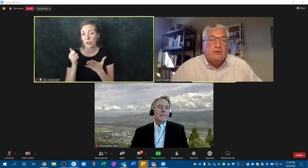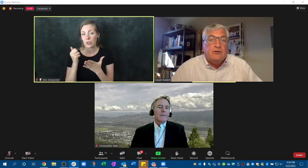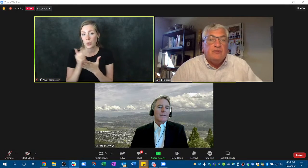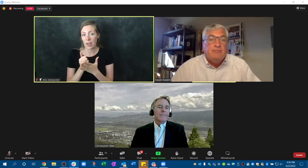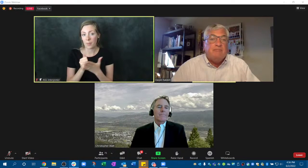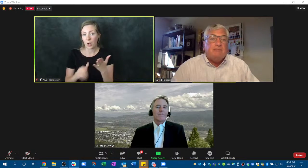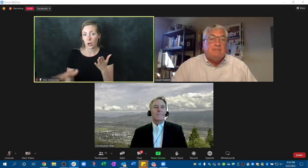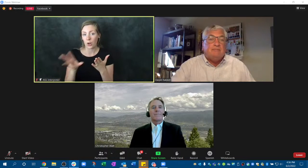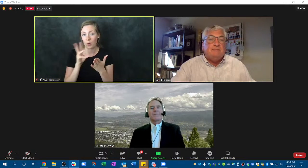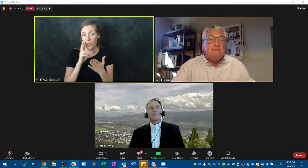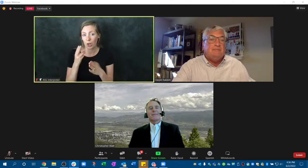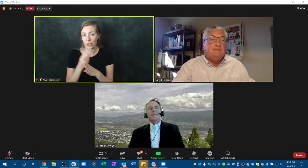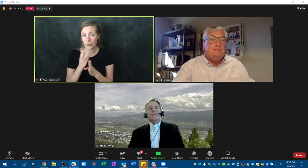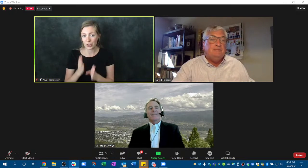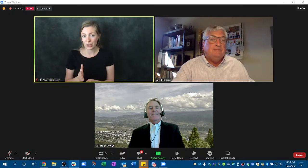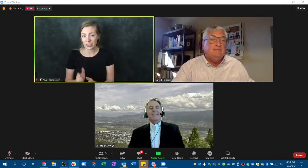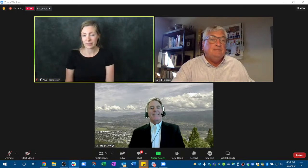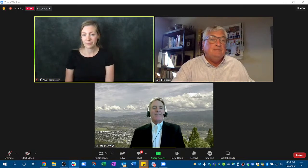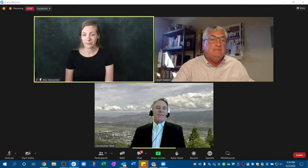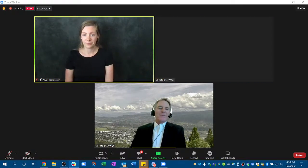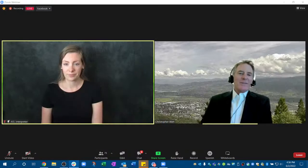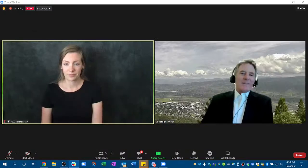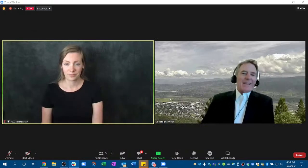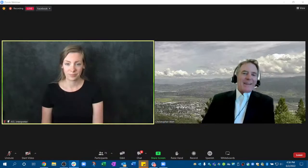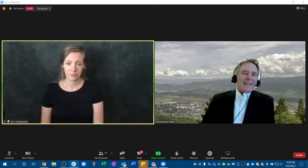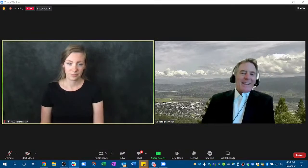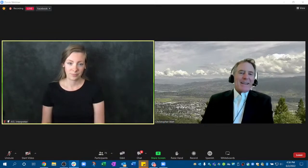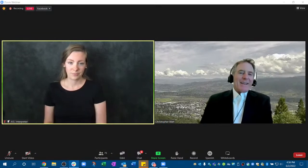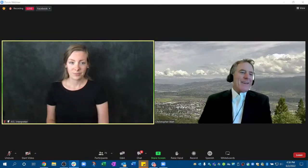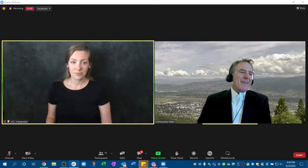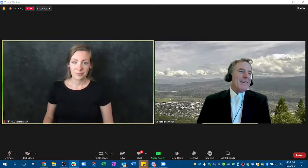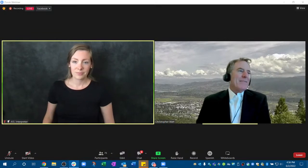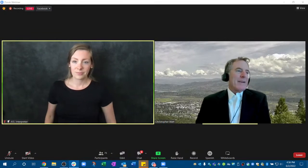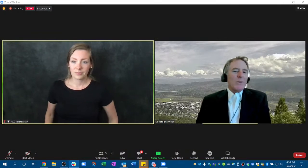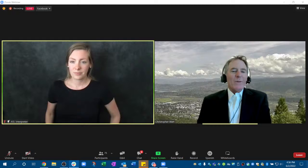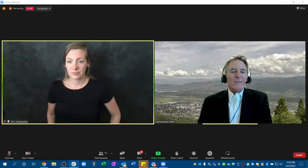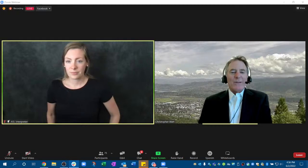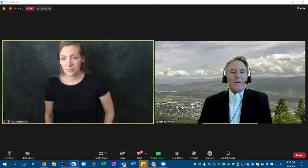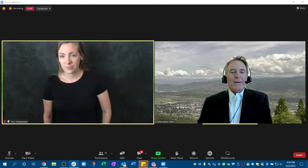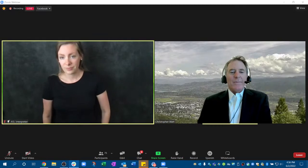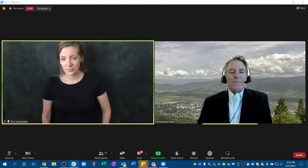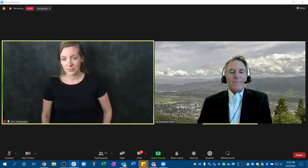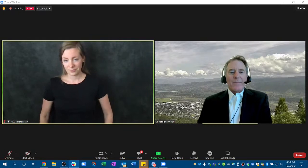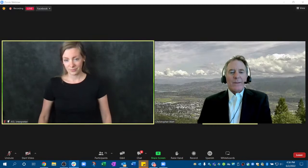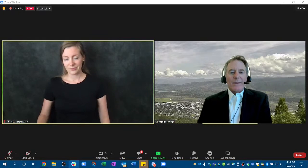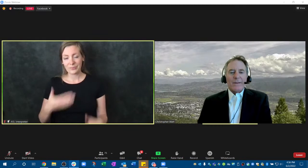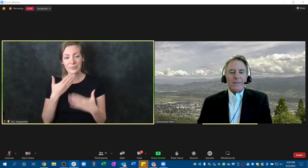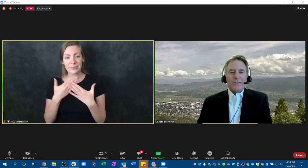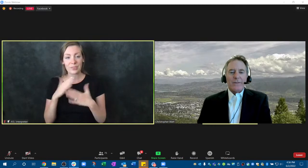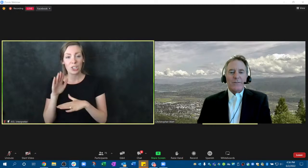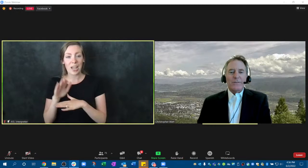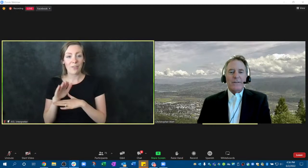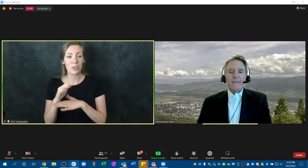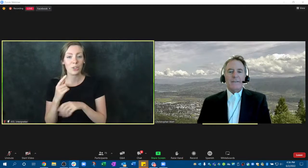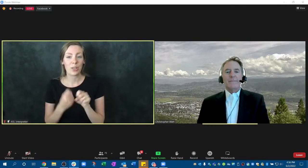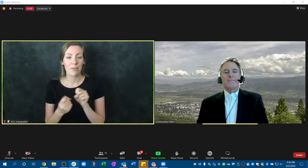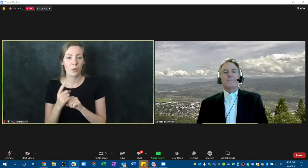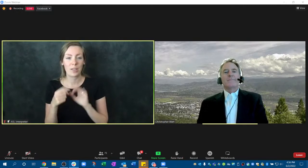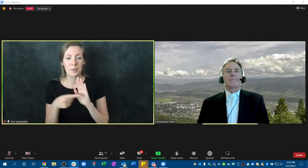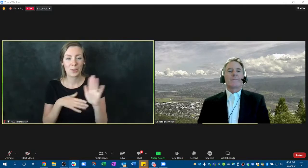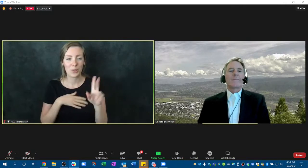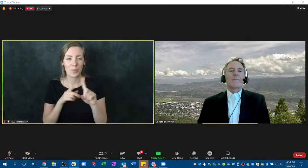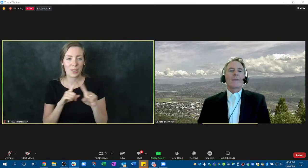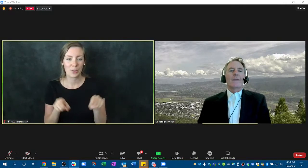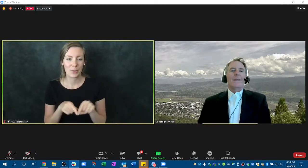de pozos y recursos para los usos de agua. Thank you. Gracias. Good evening, everyone. So, Noches a todos, buenas tardes a